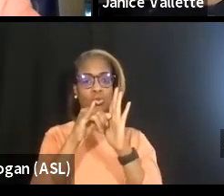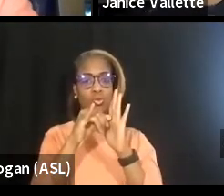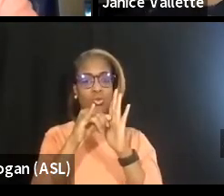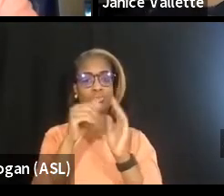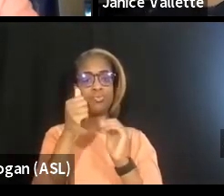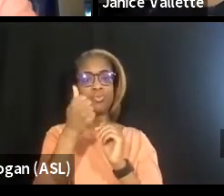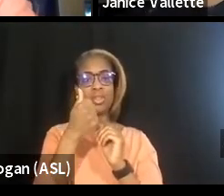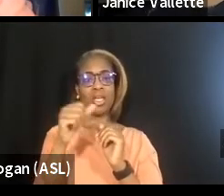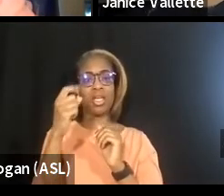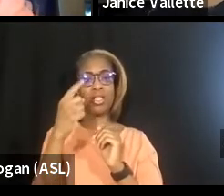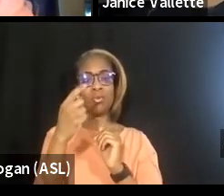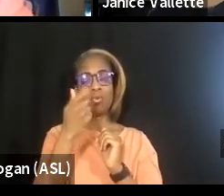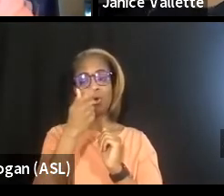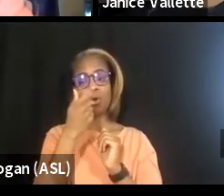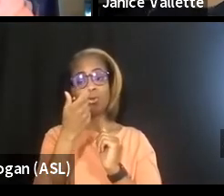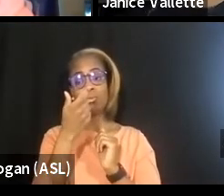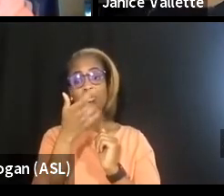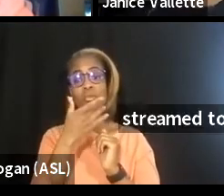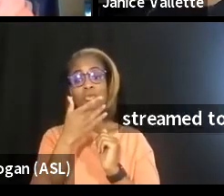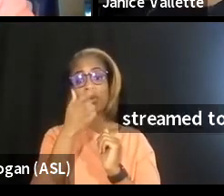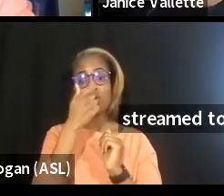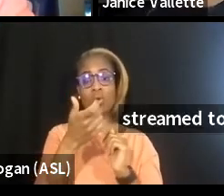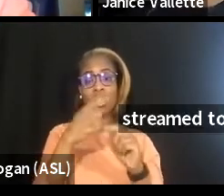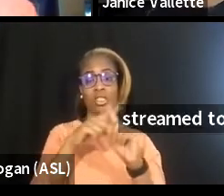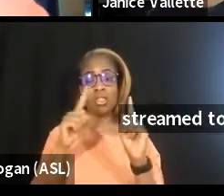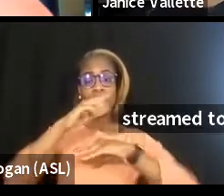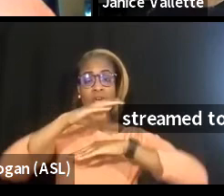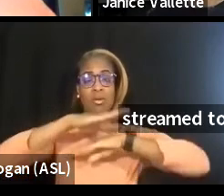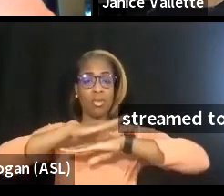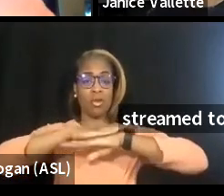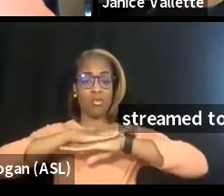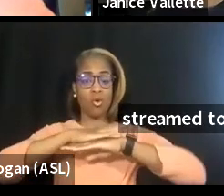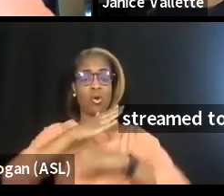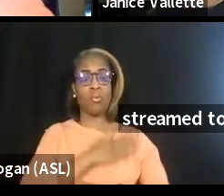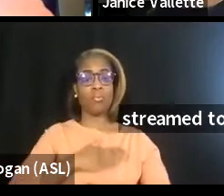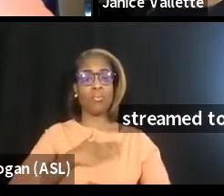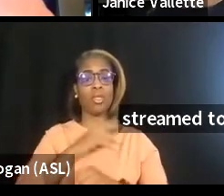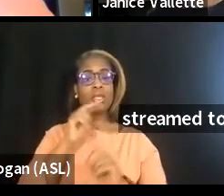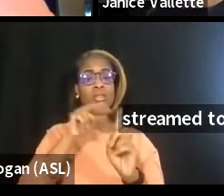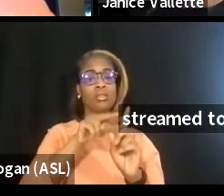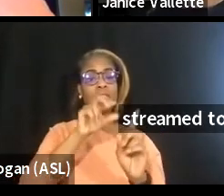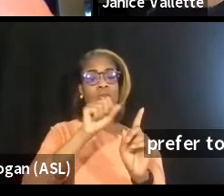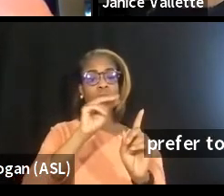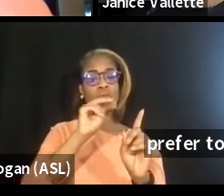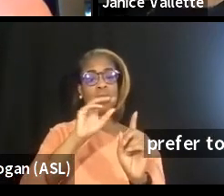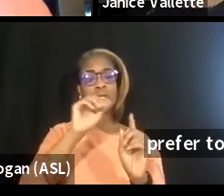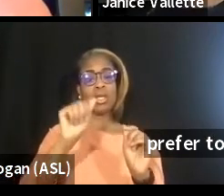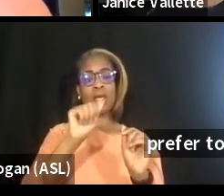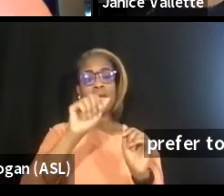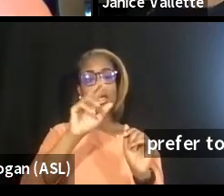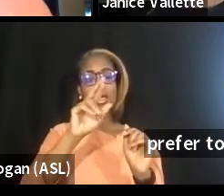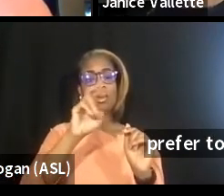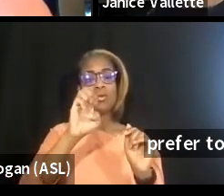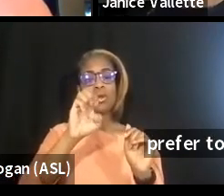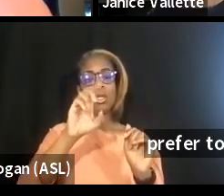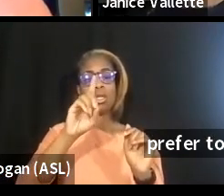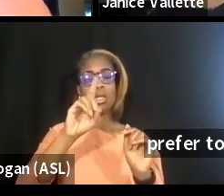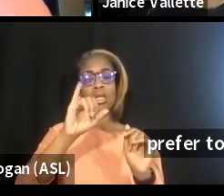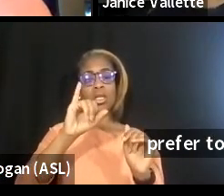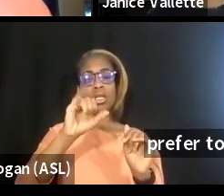would prefer to watch via a different platform than they are using, please visit our social media at Redistricting Mish,